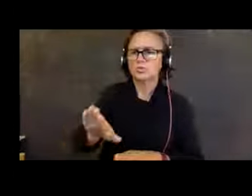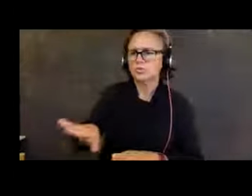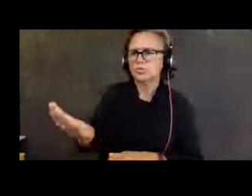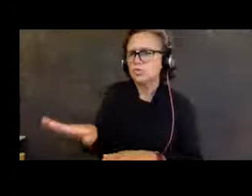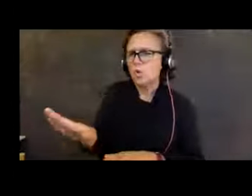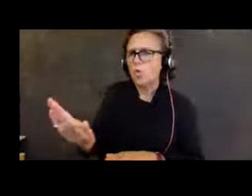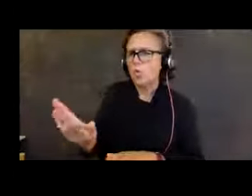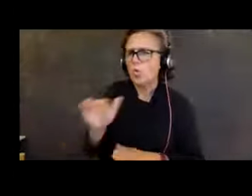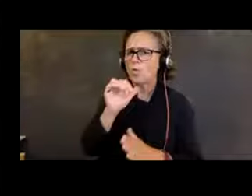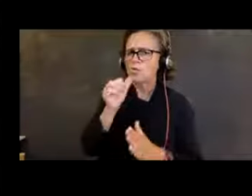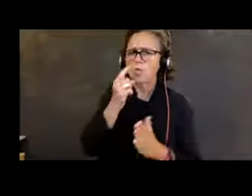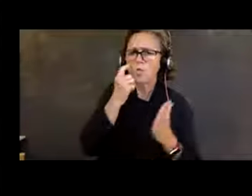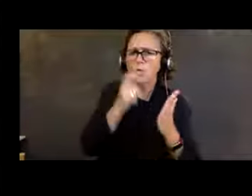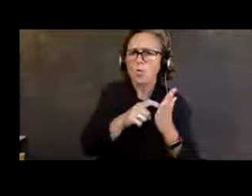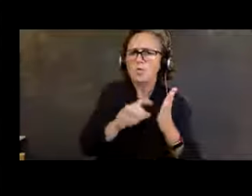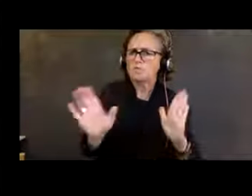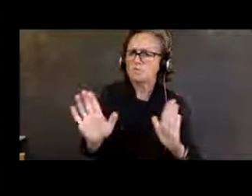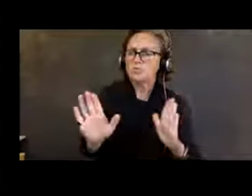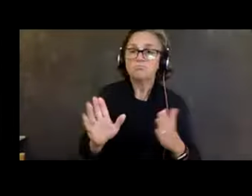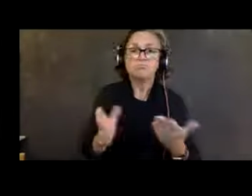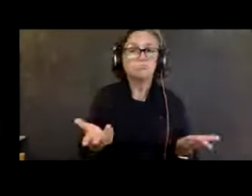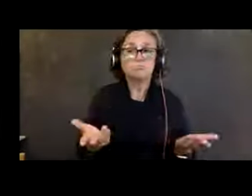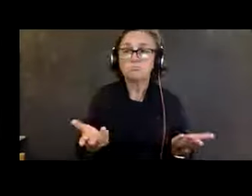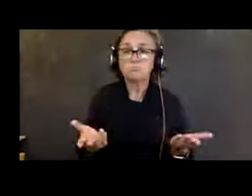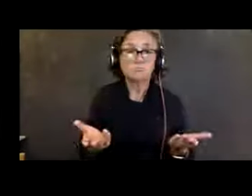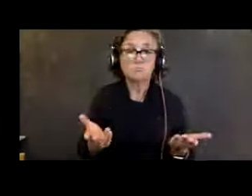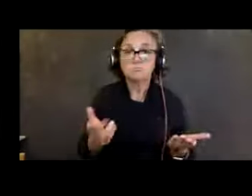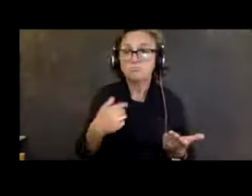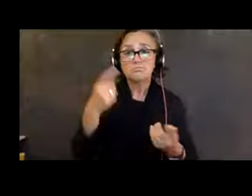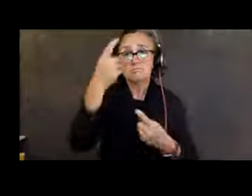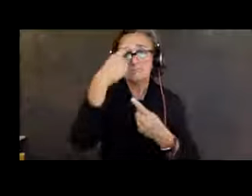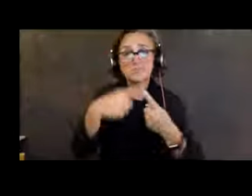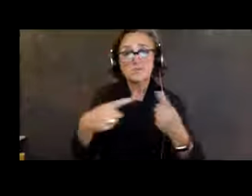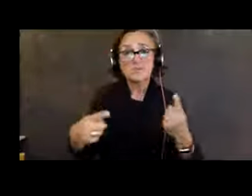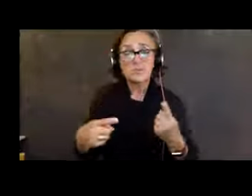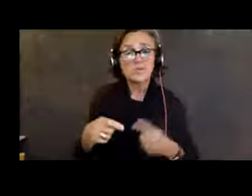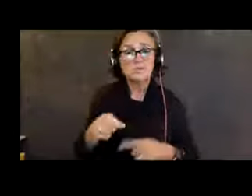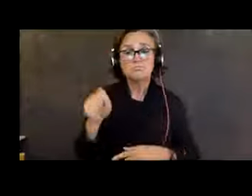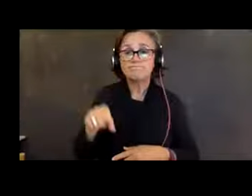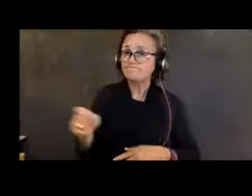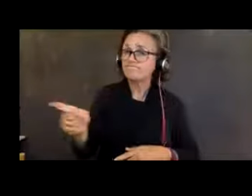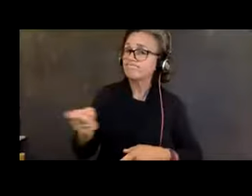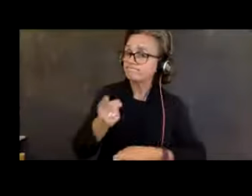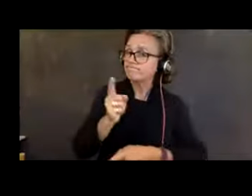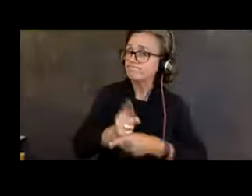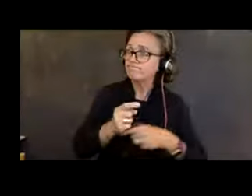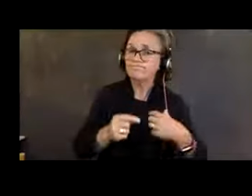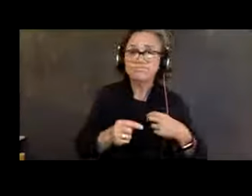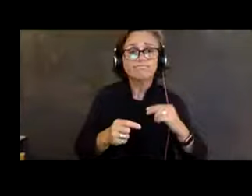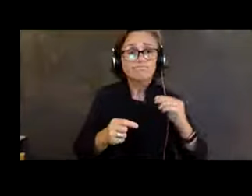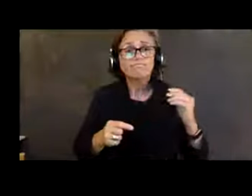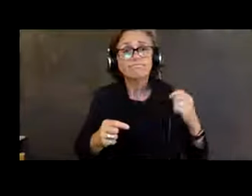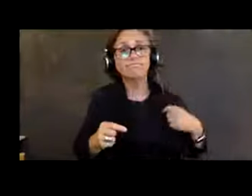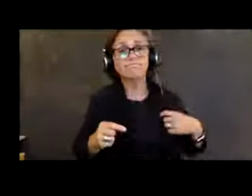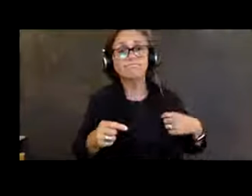right. But I would encourage you to acknowledge the fact that your child has brought up a difference, but I